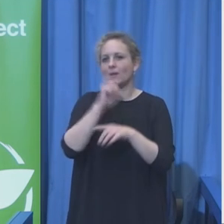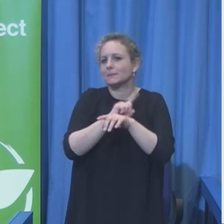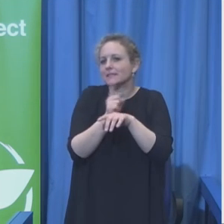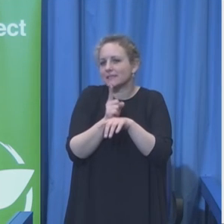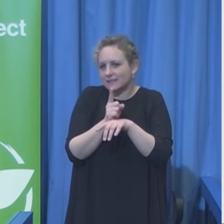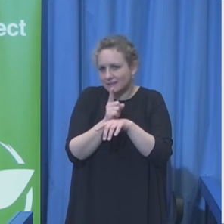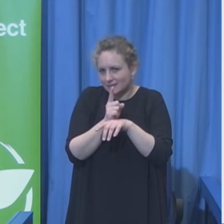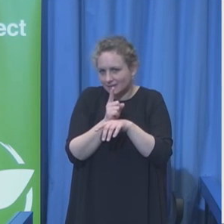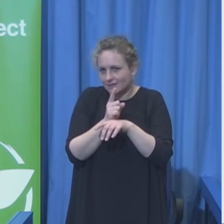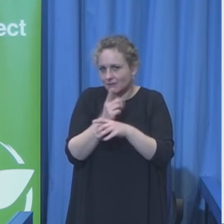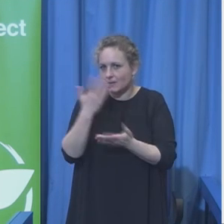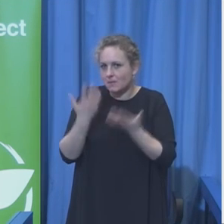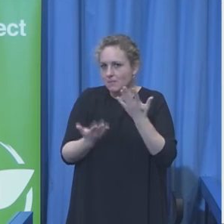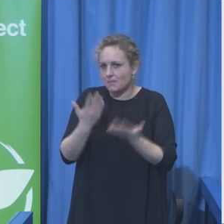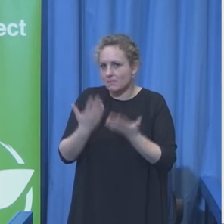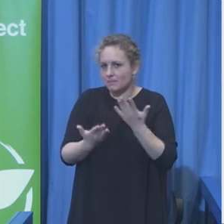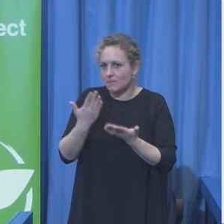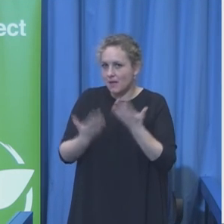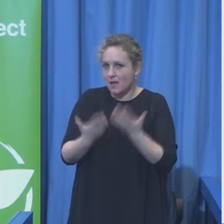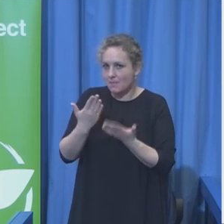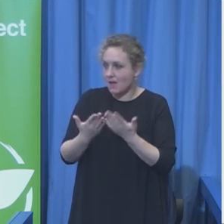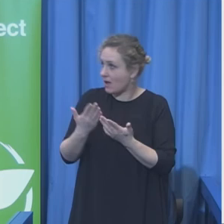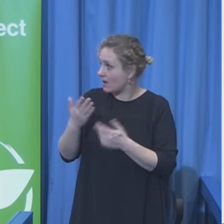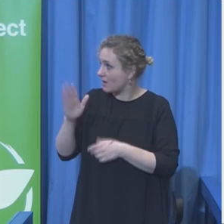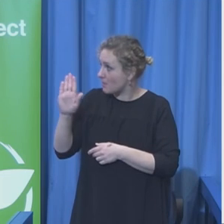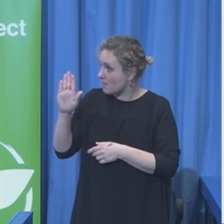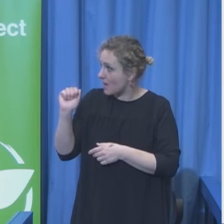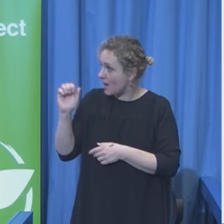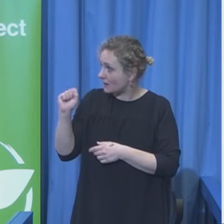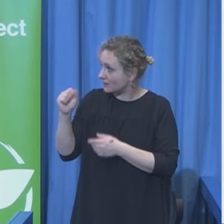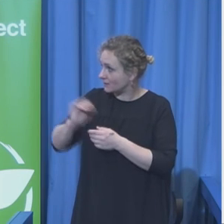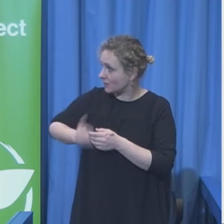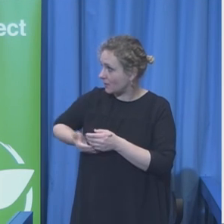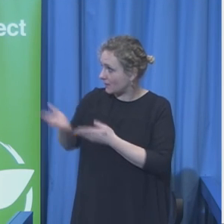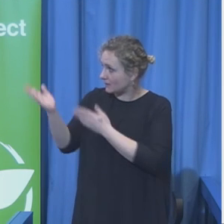Yes. Caught by surprise.